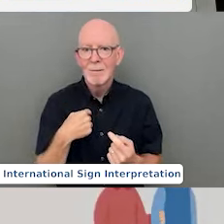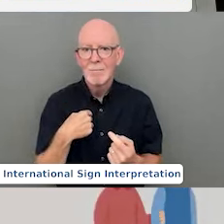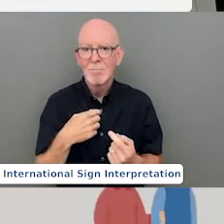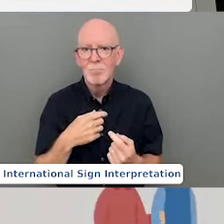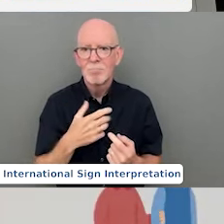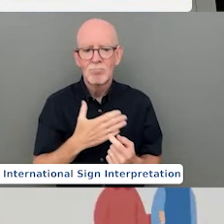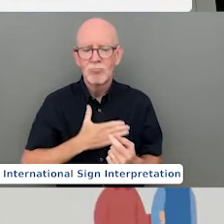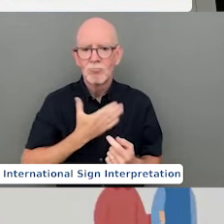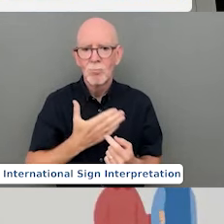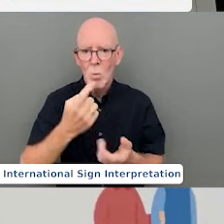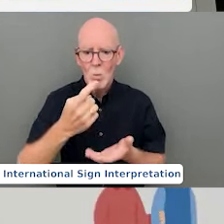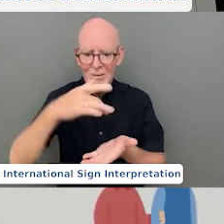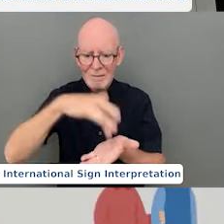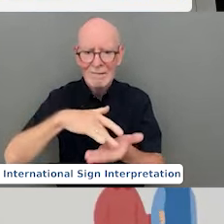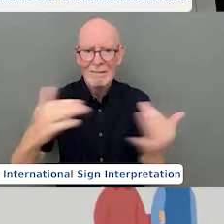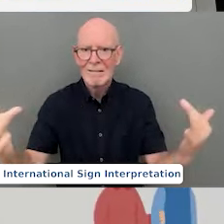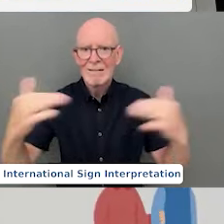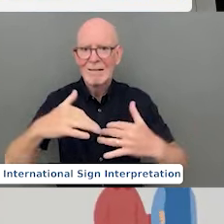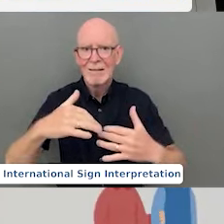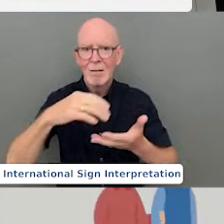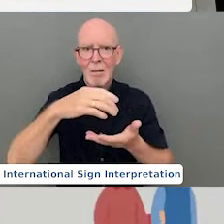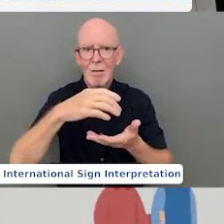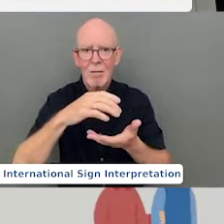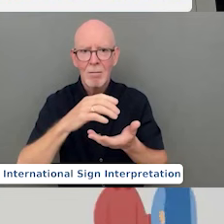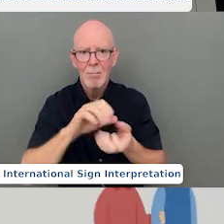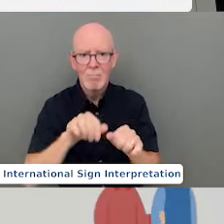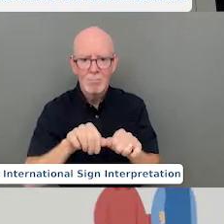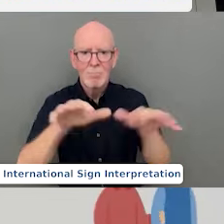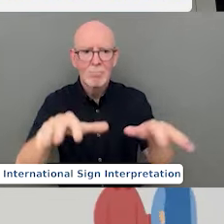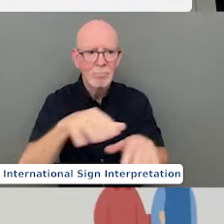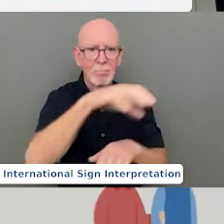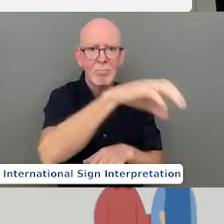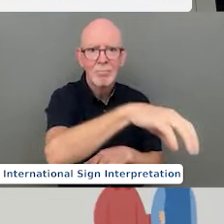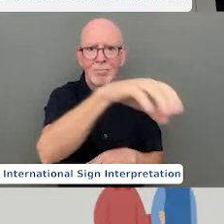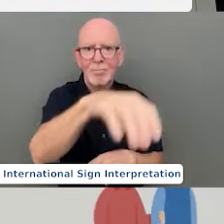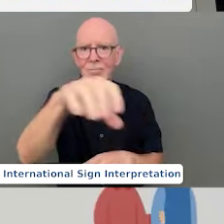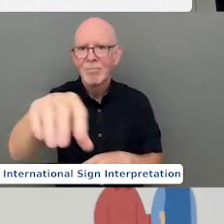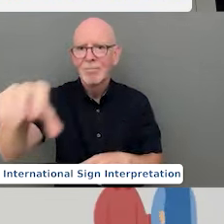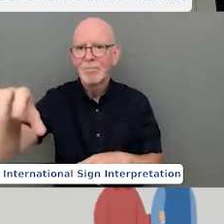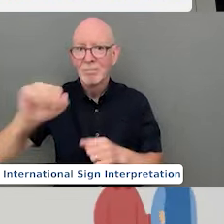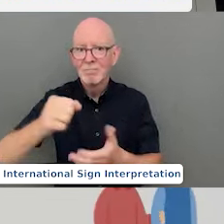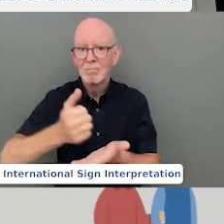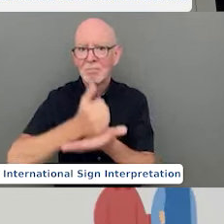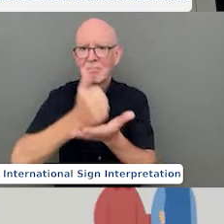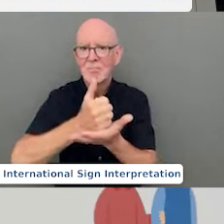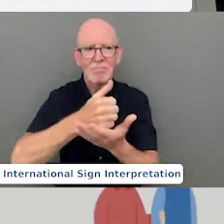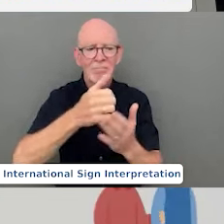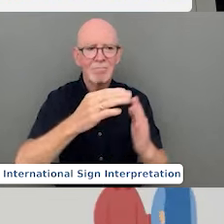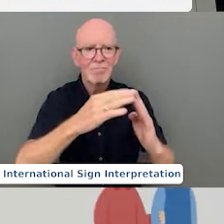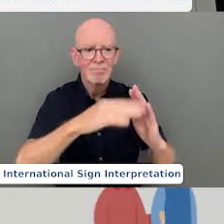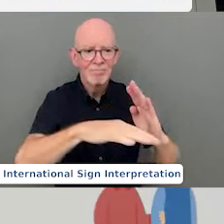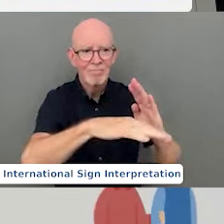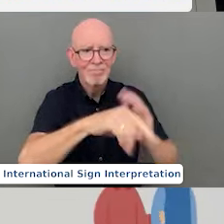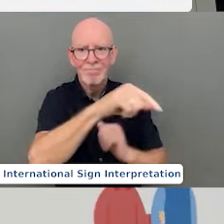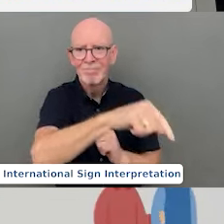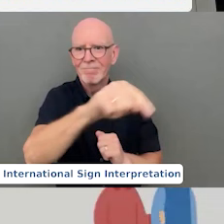throughout the country. So these are the office, we work like decentralized